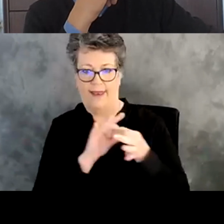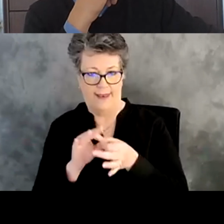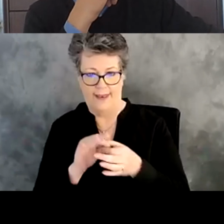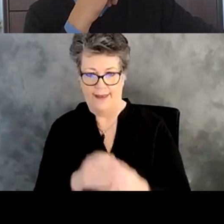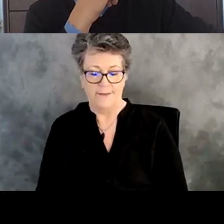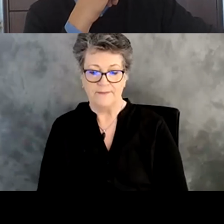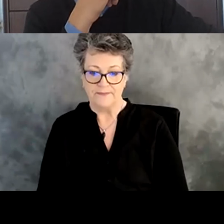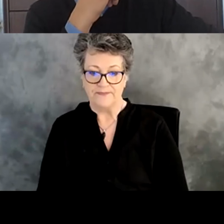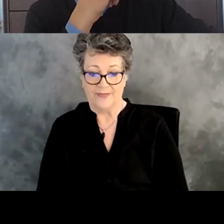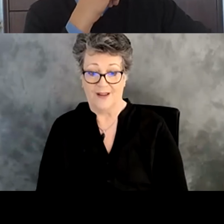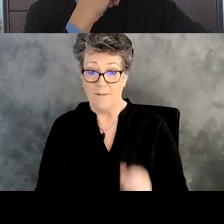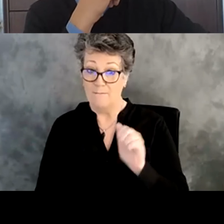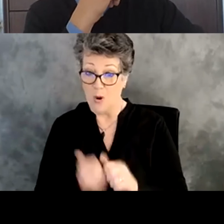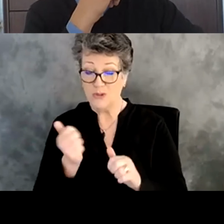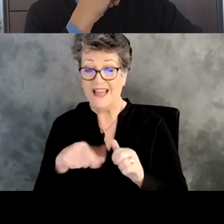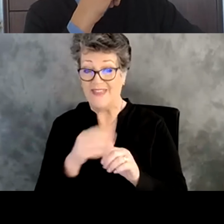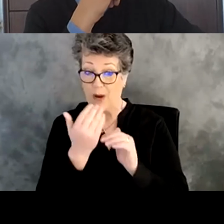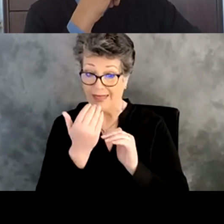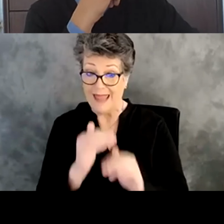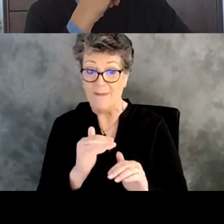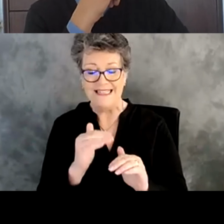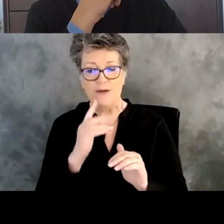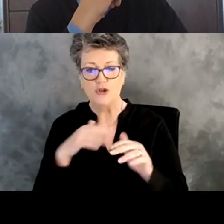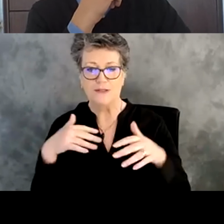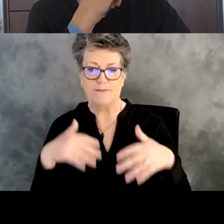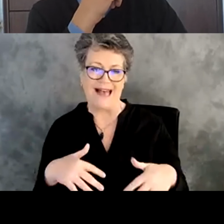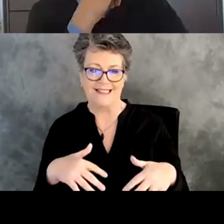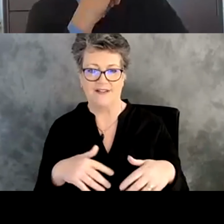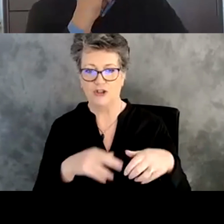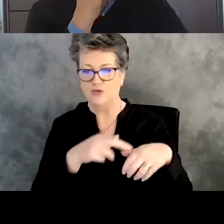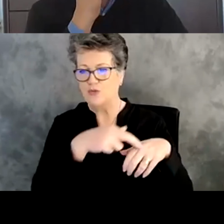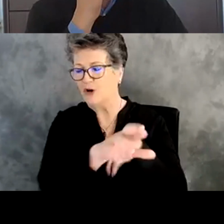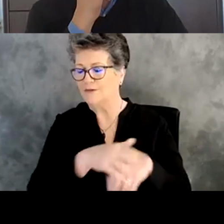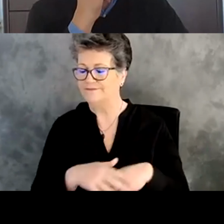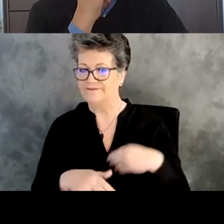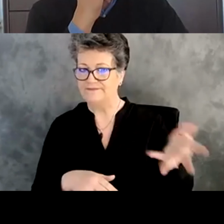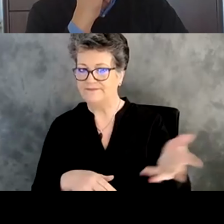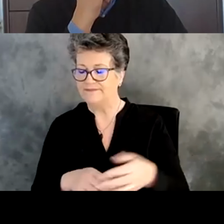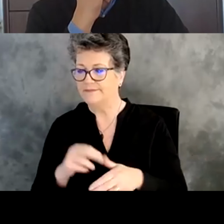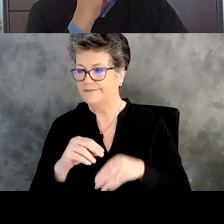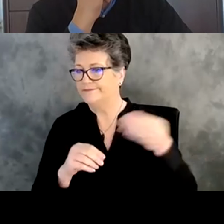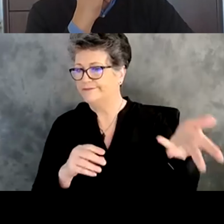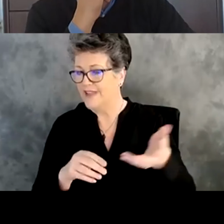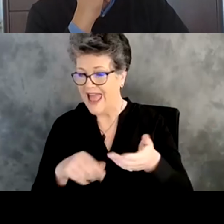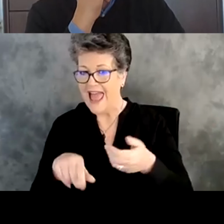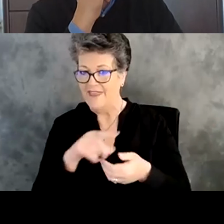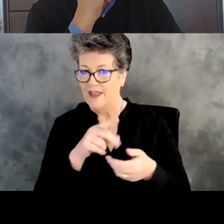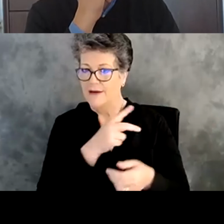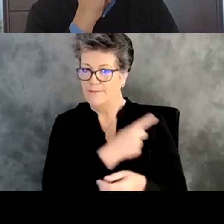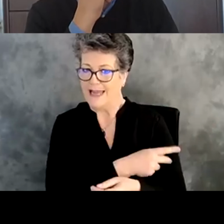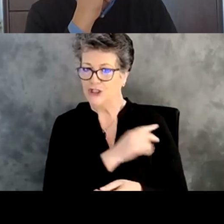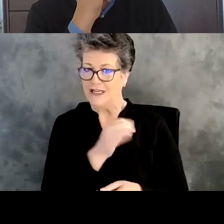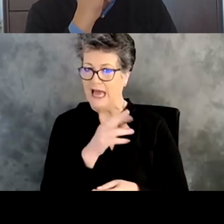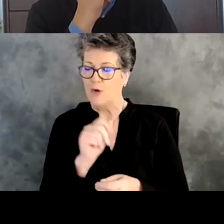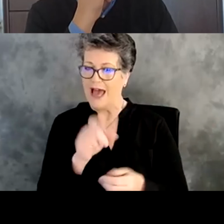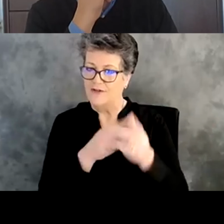were largely limited or passive in that they were referrals that were handed to Deborah, and Deborah had to follow up on.